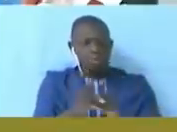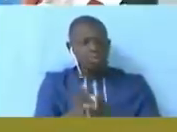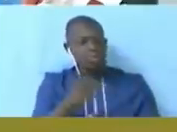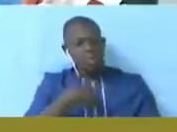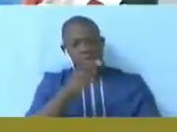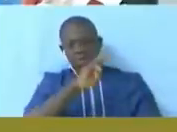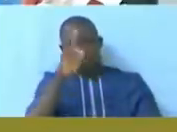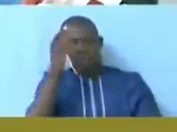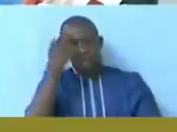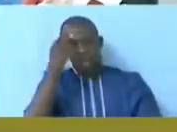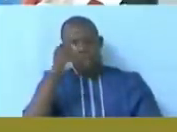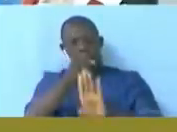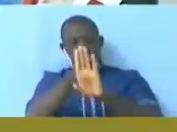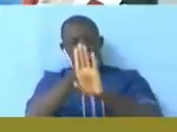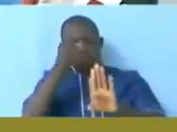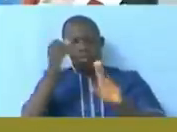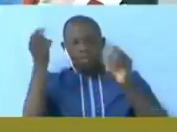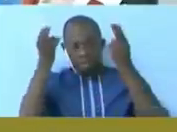current position.